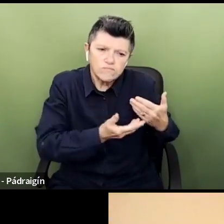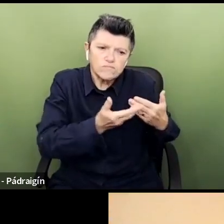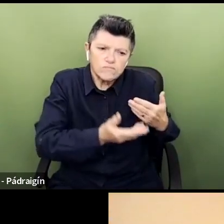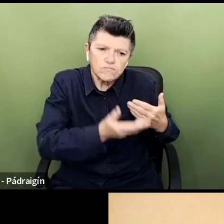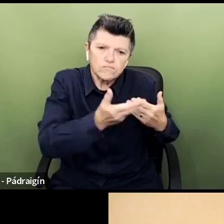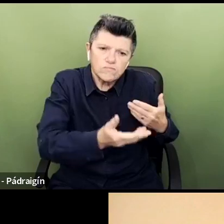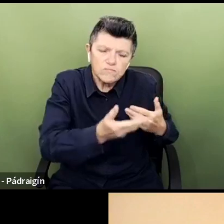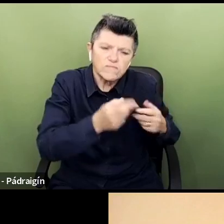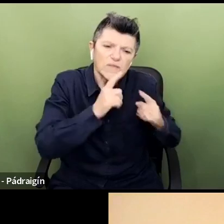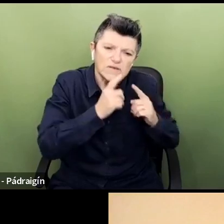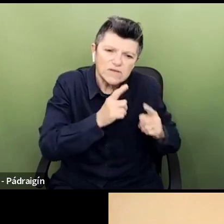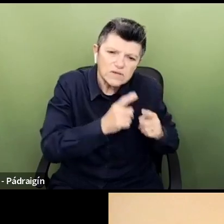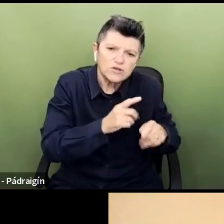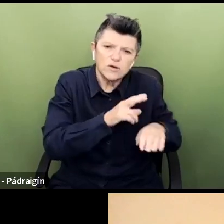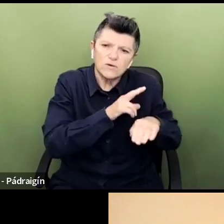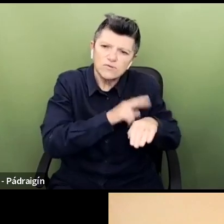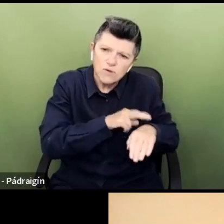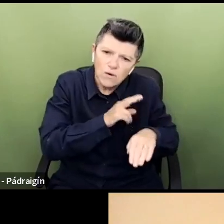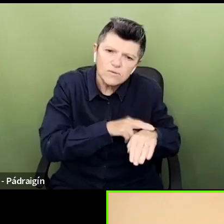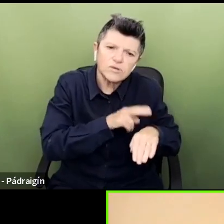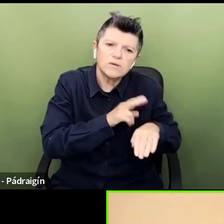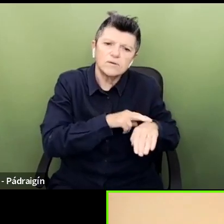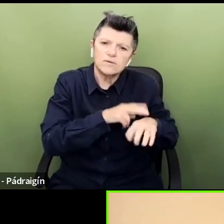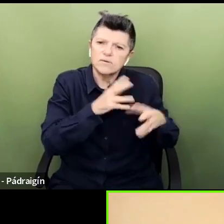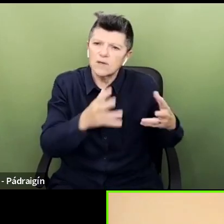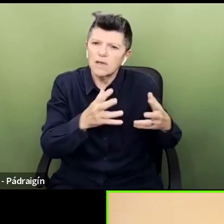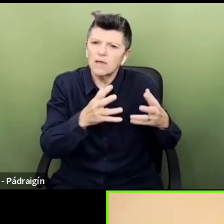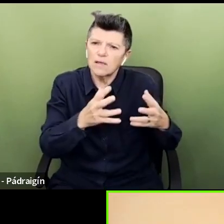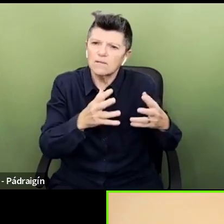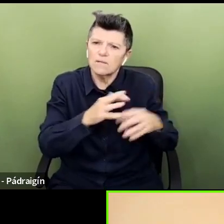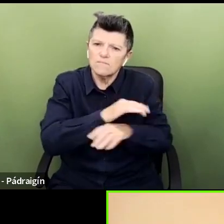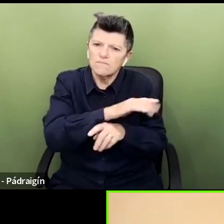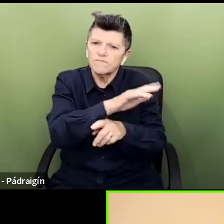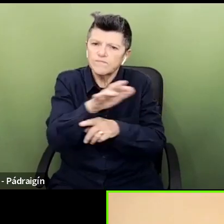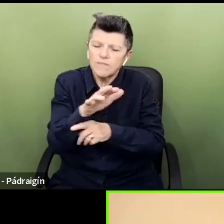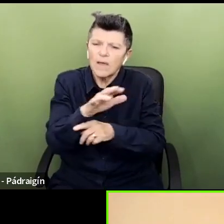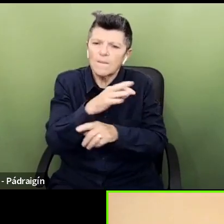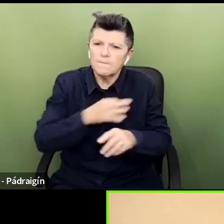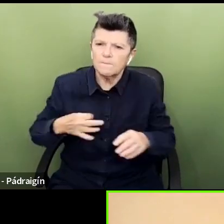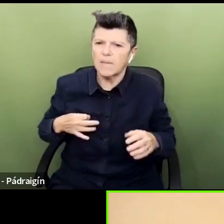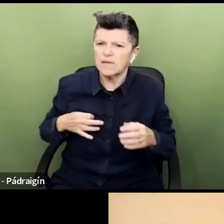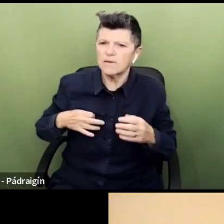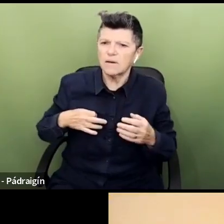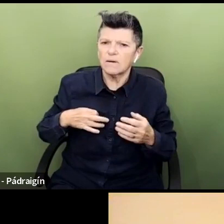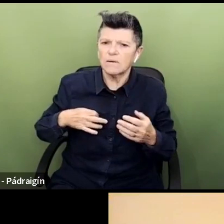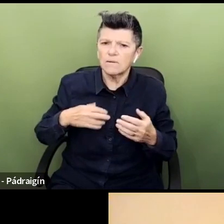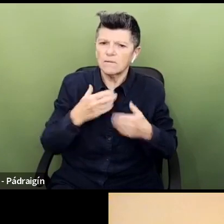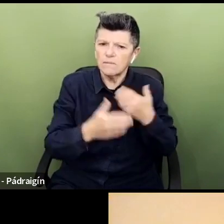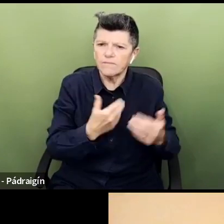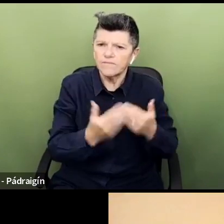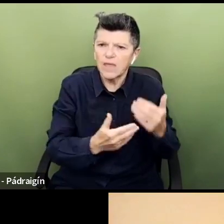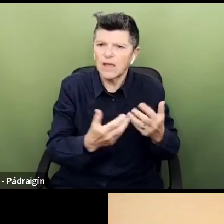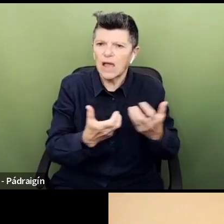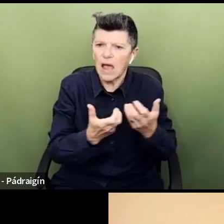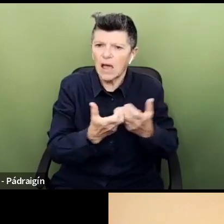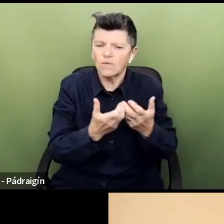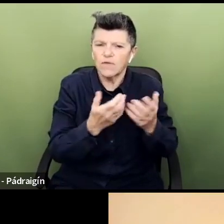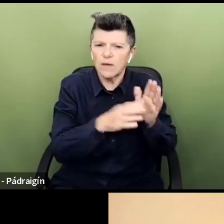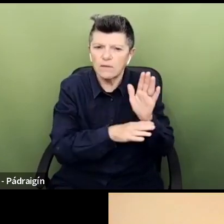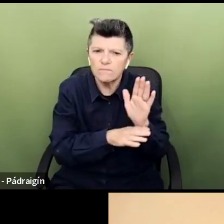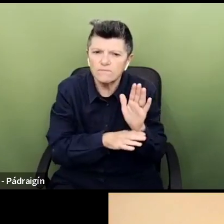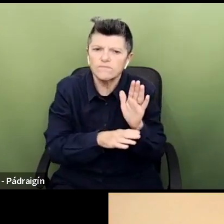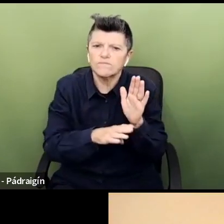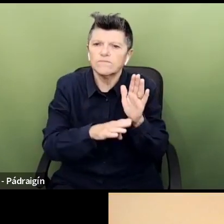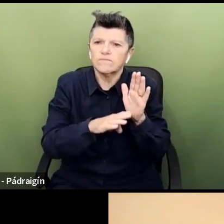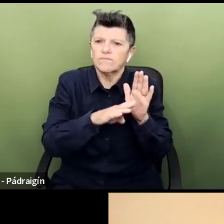provincial medical clinics. And that's how they kind of transitioned into the Soviet middle class. And also